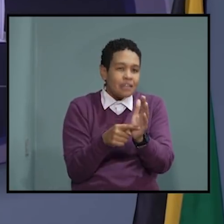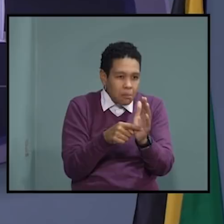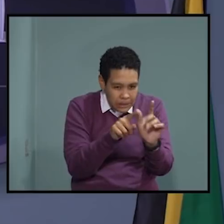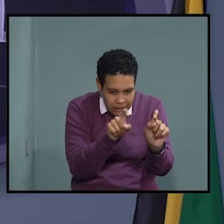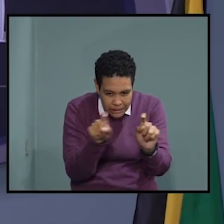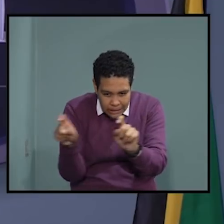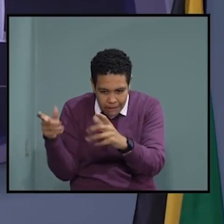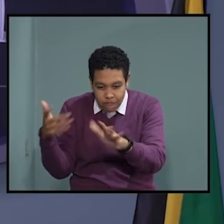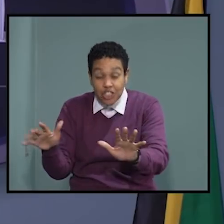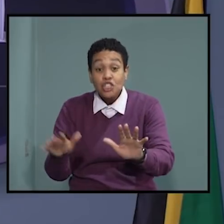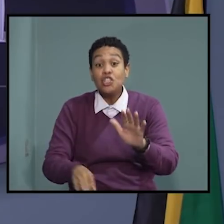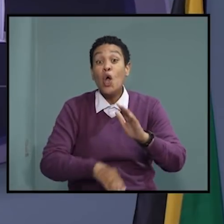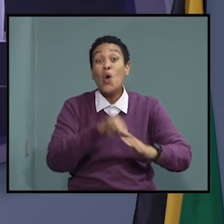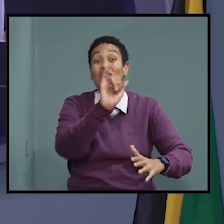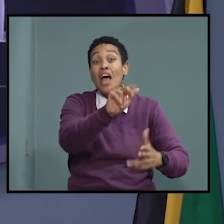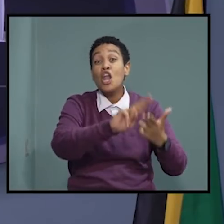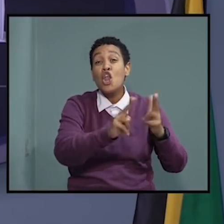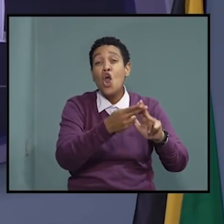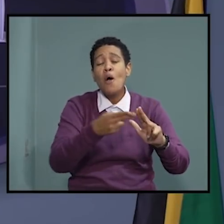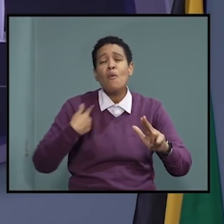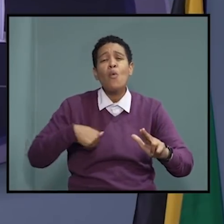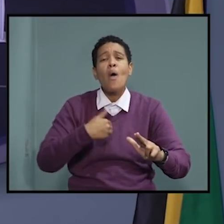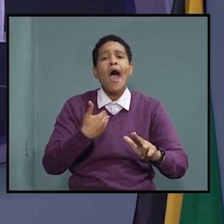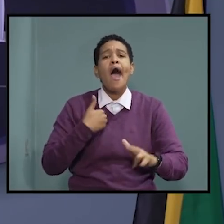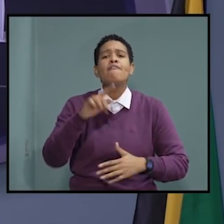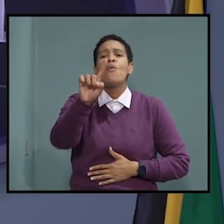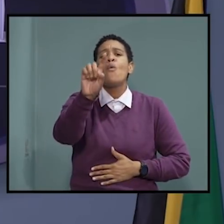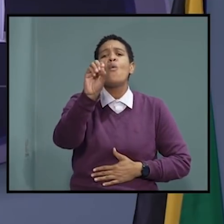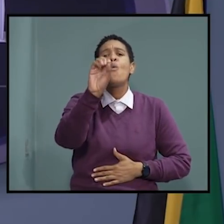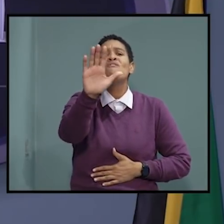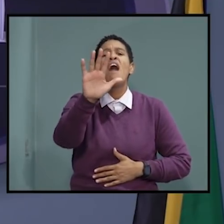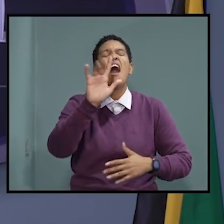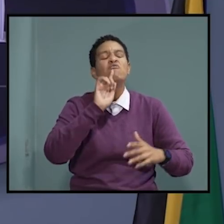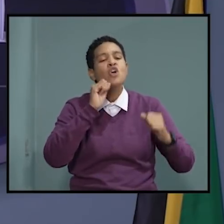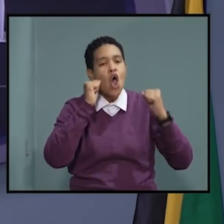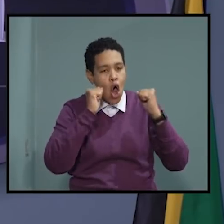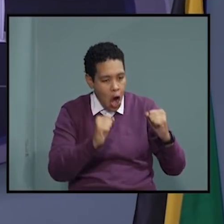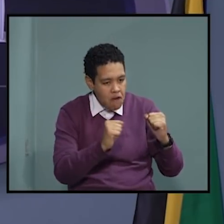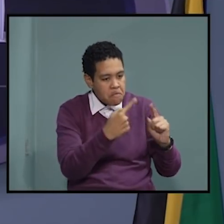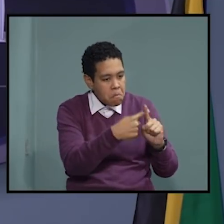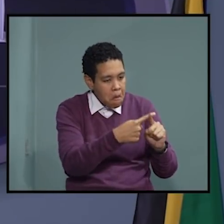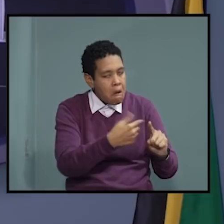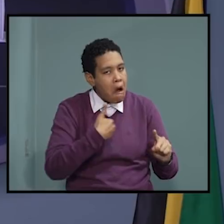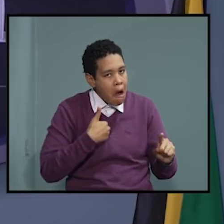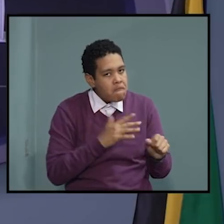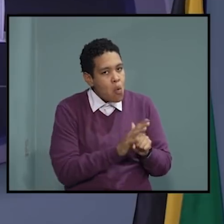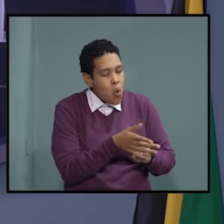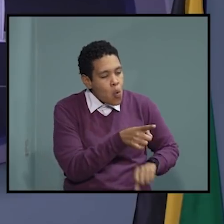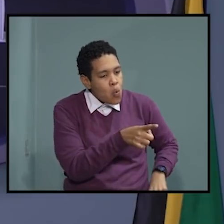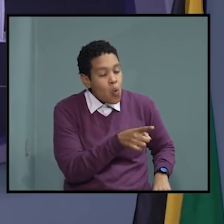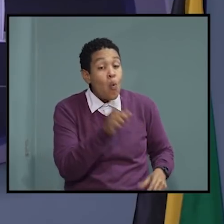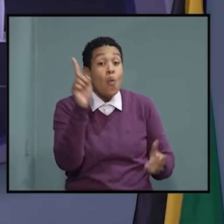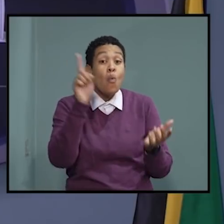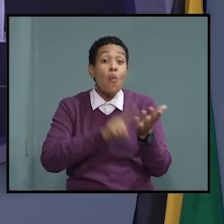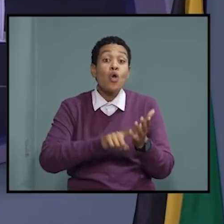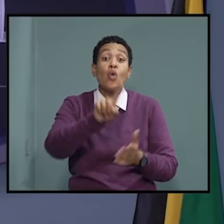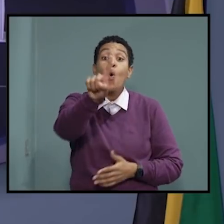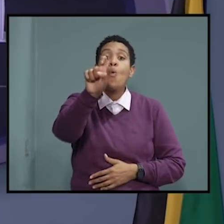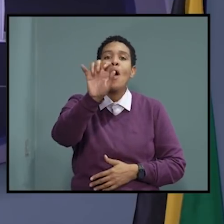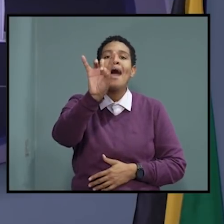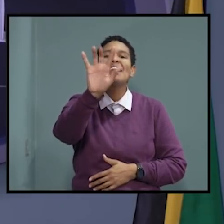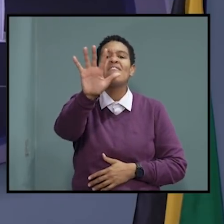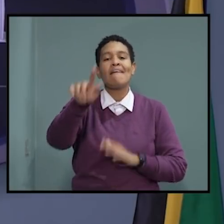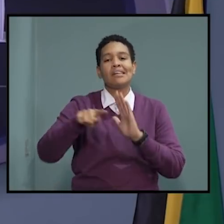And of that, of course, we have had 105 confirmed positives, 1,185